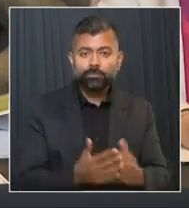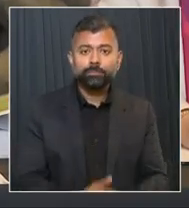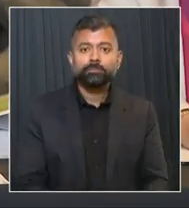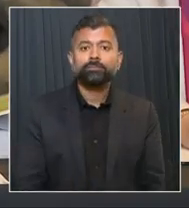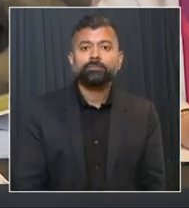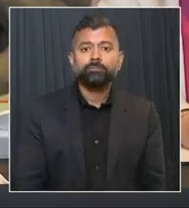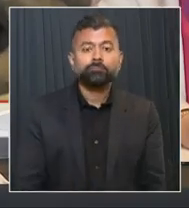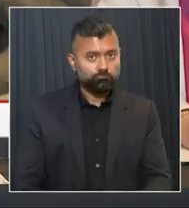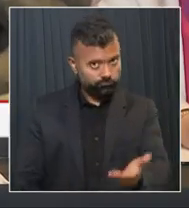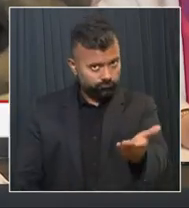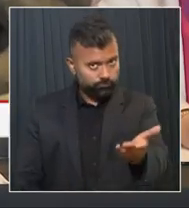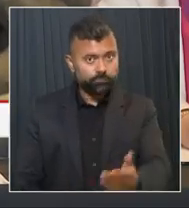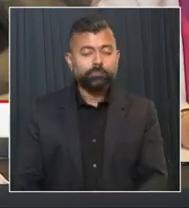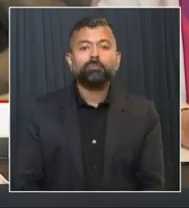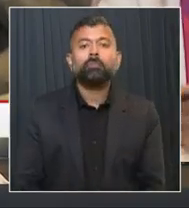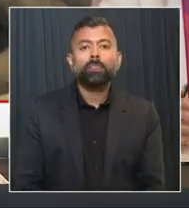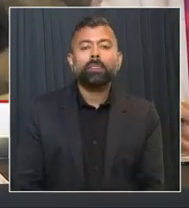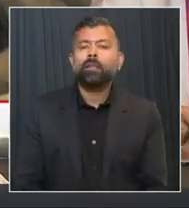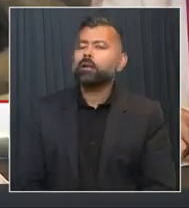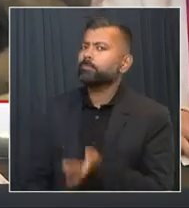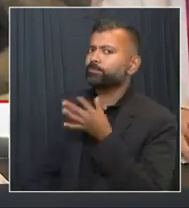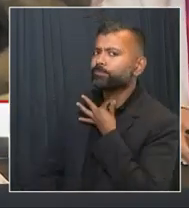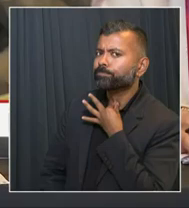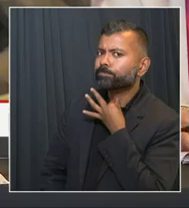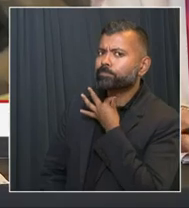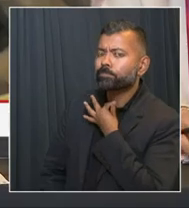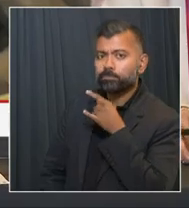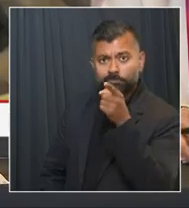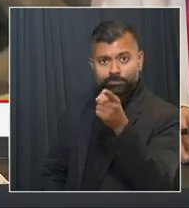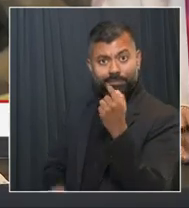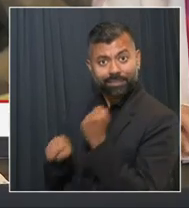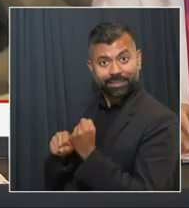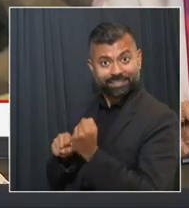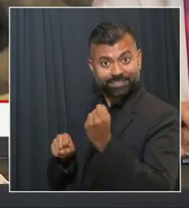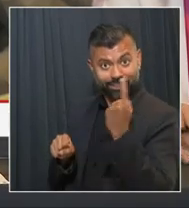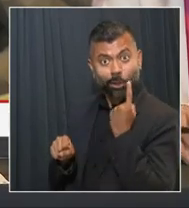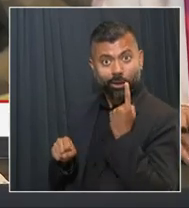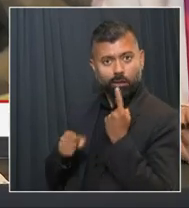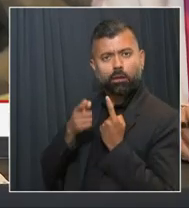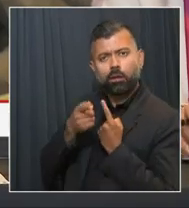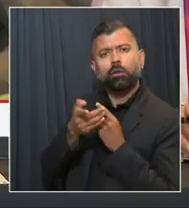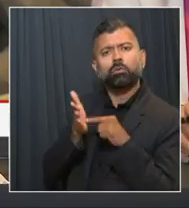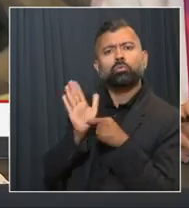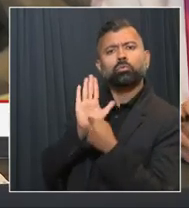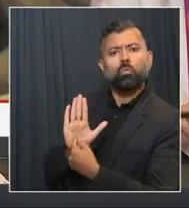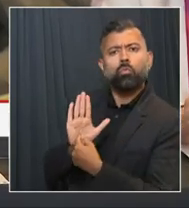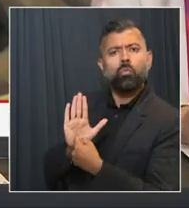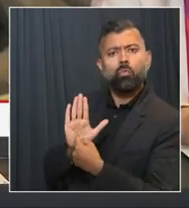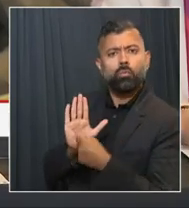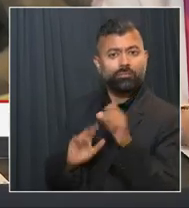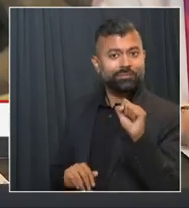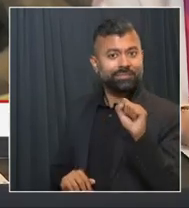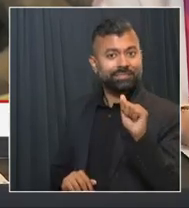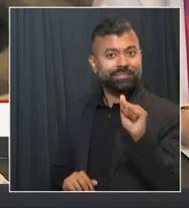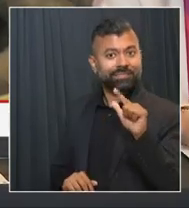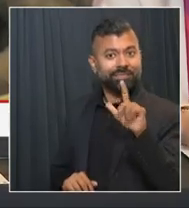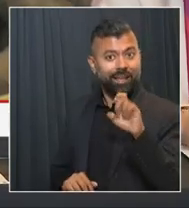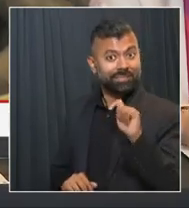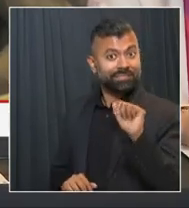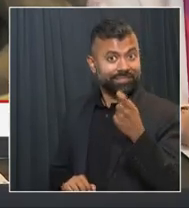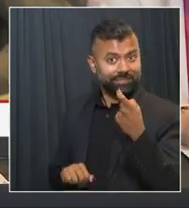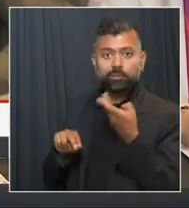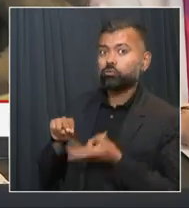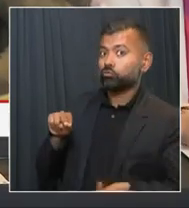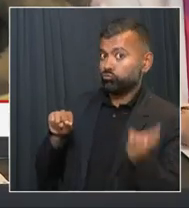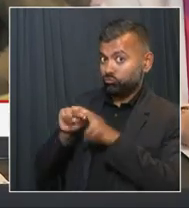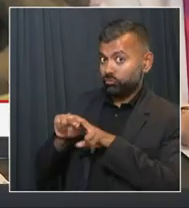Last year, when you unveiled the sales tax increase proposal as well as an increase in the universal paid family leave